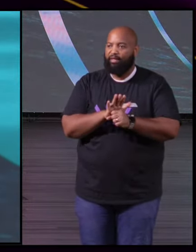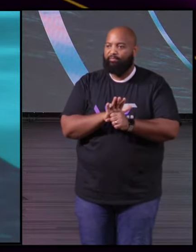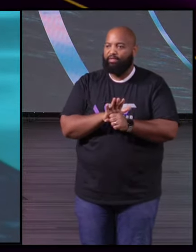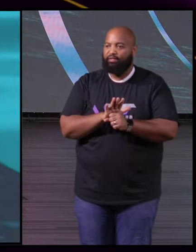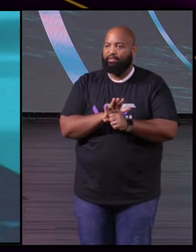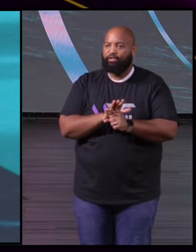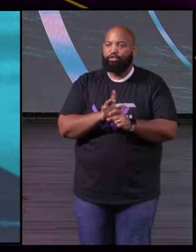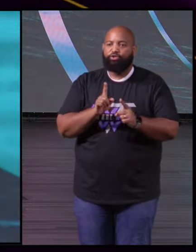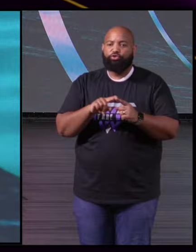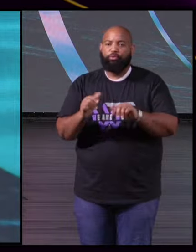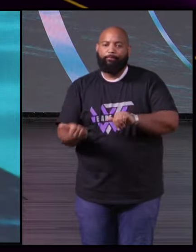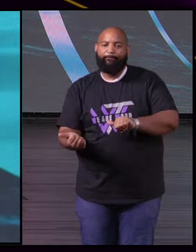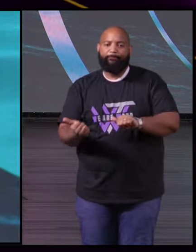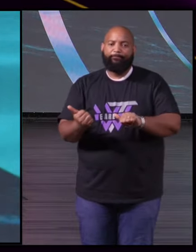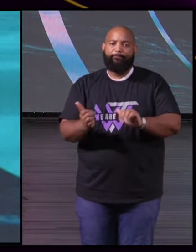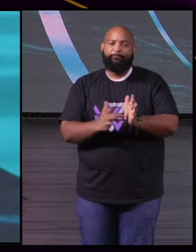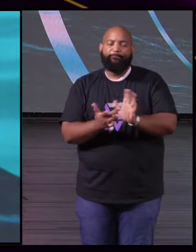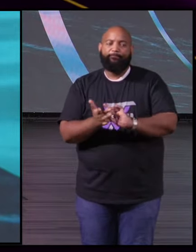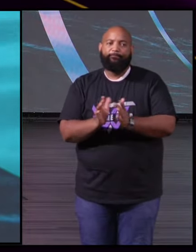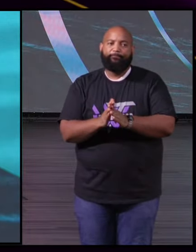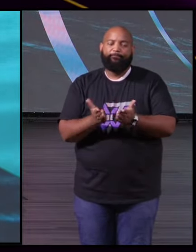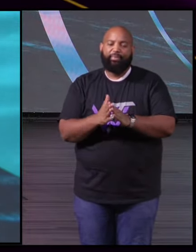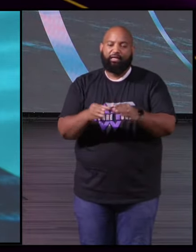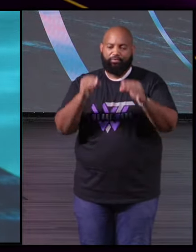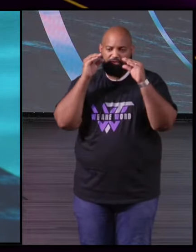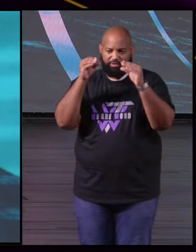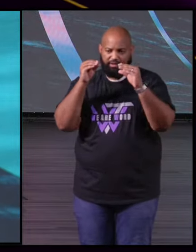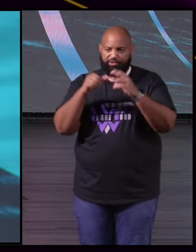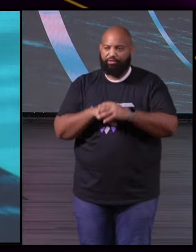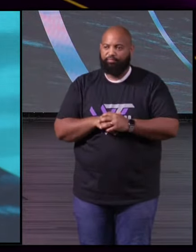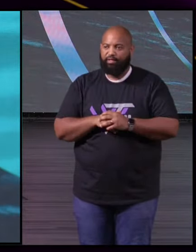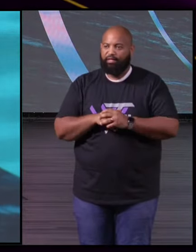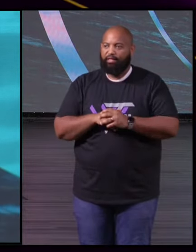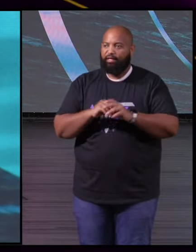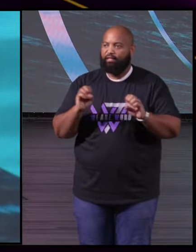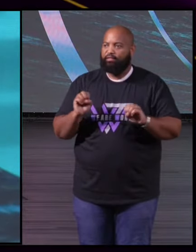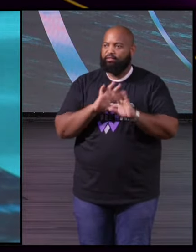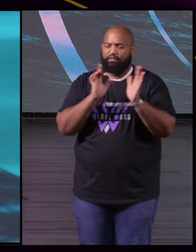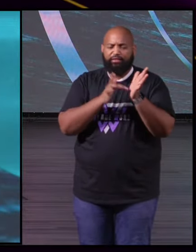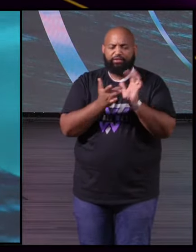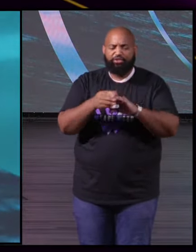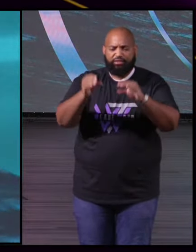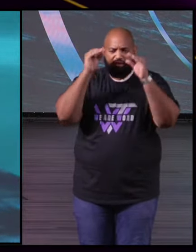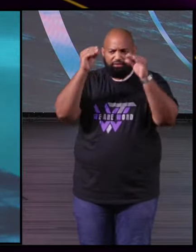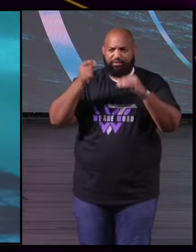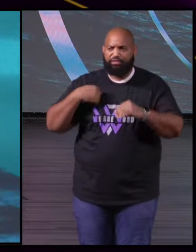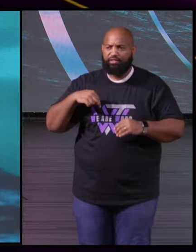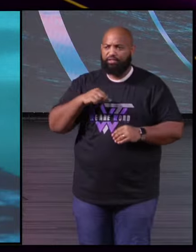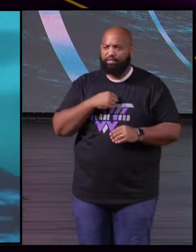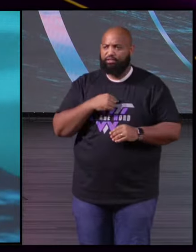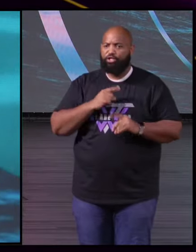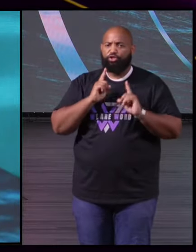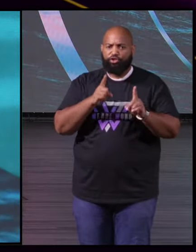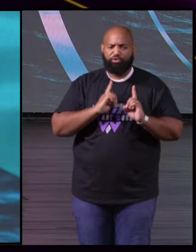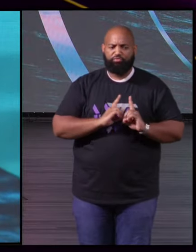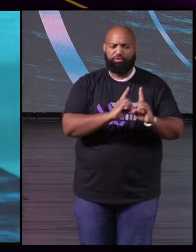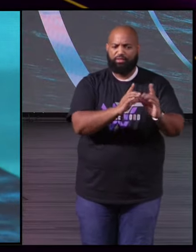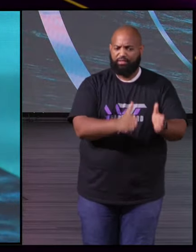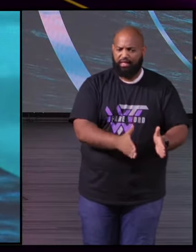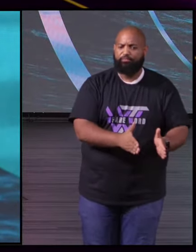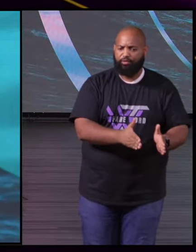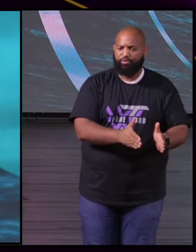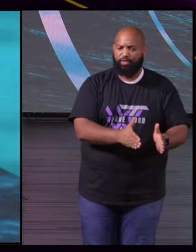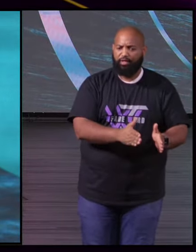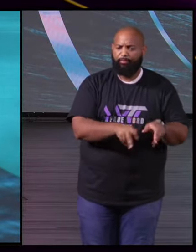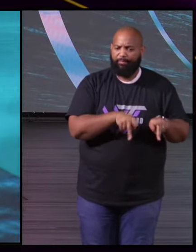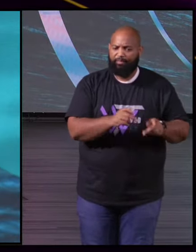to biblical teaching. And it's clear that Jesus here is teaching us to go make disciples